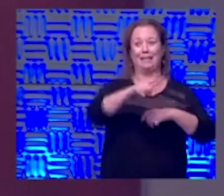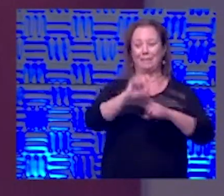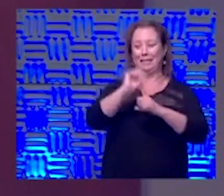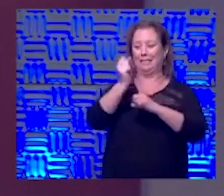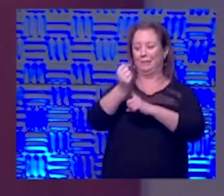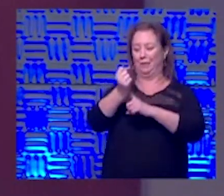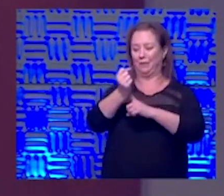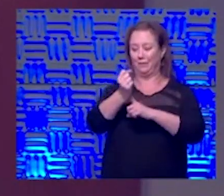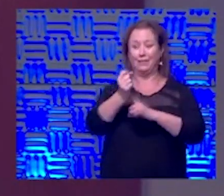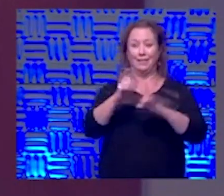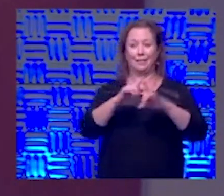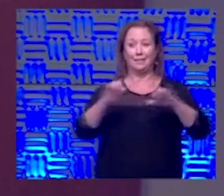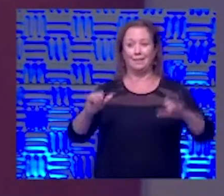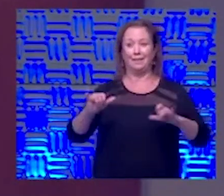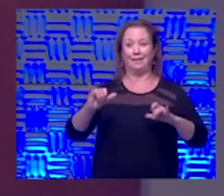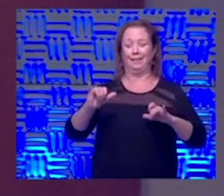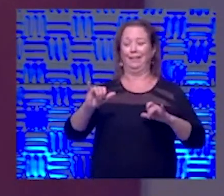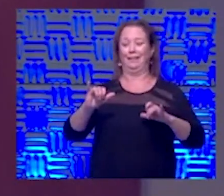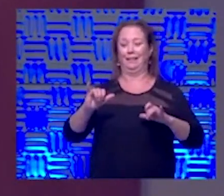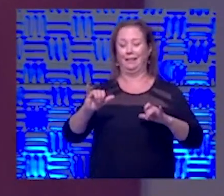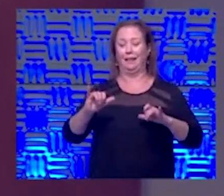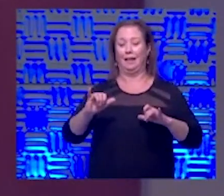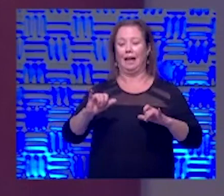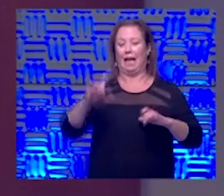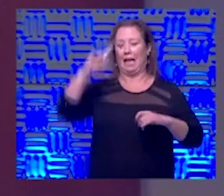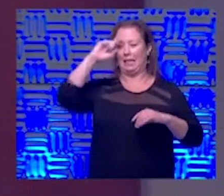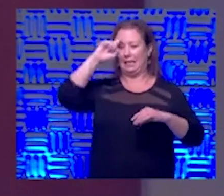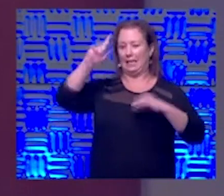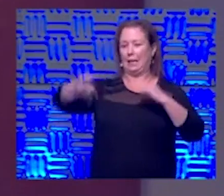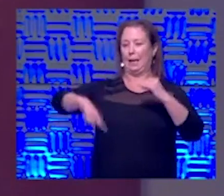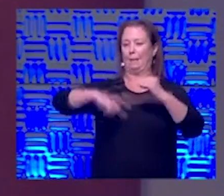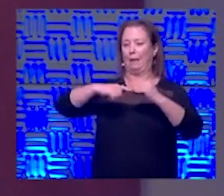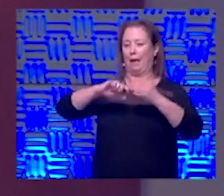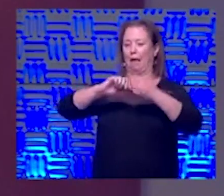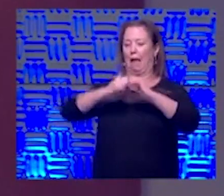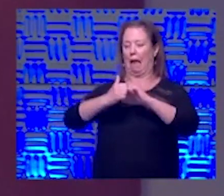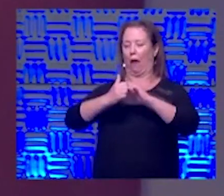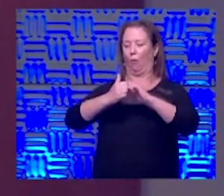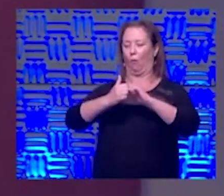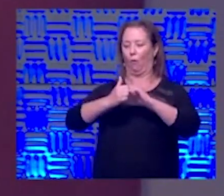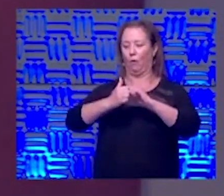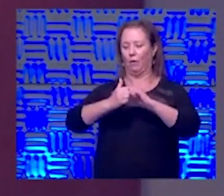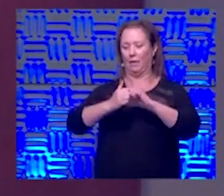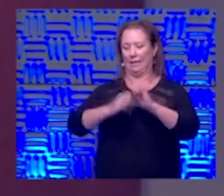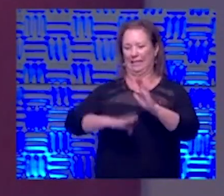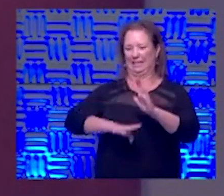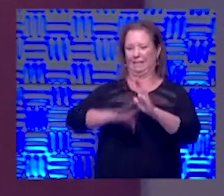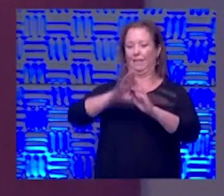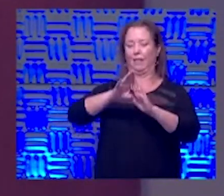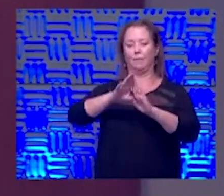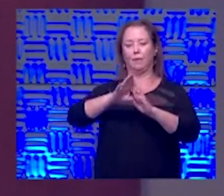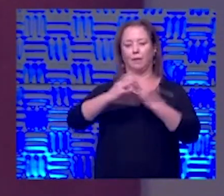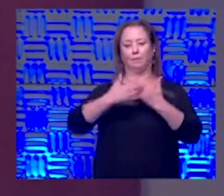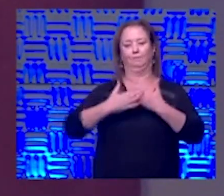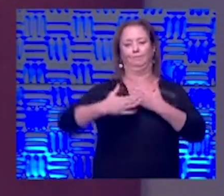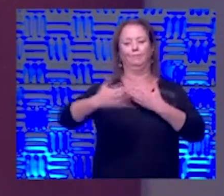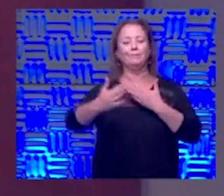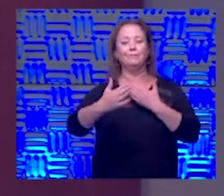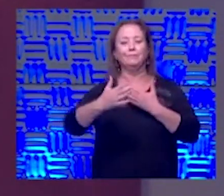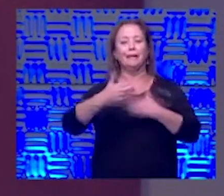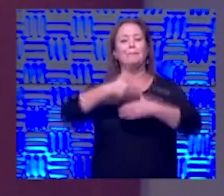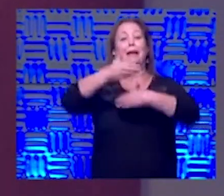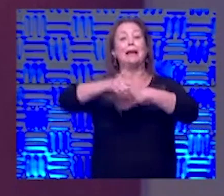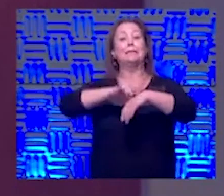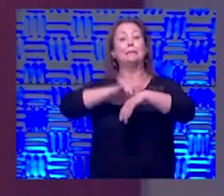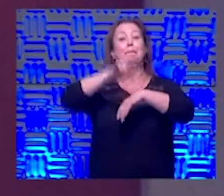while traveling. And I've been thinking about how is this going to develop and what is my next